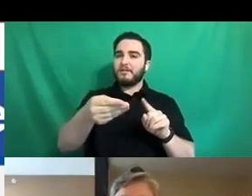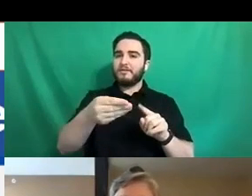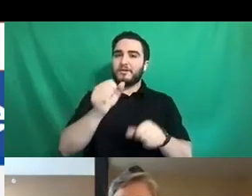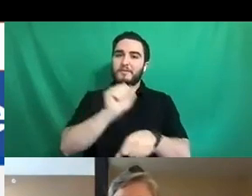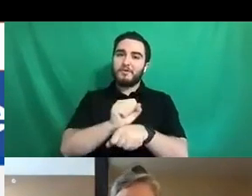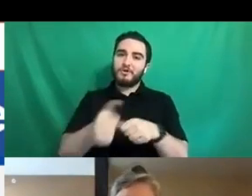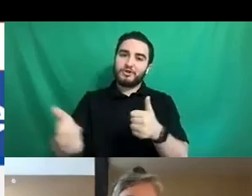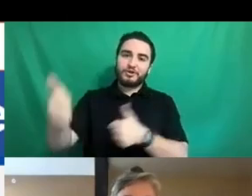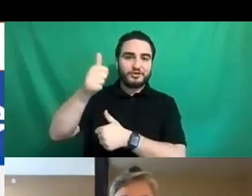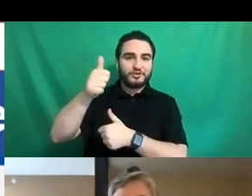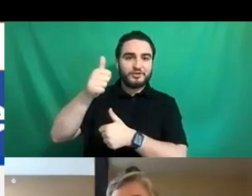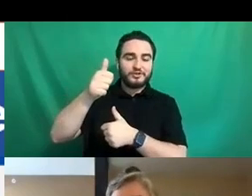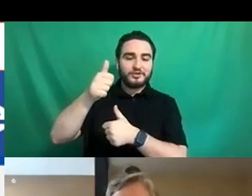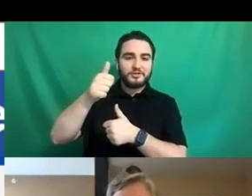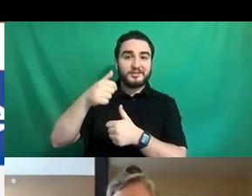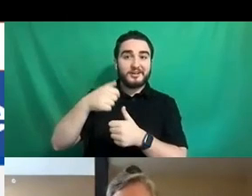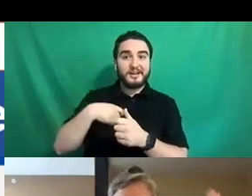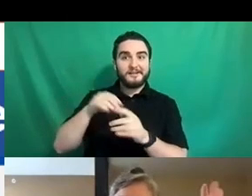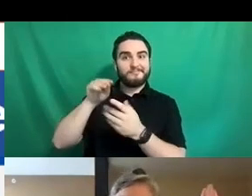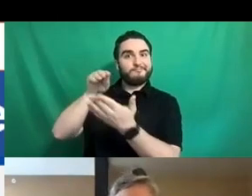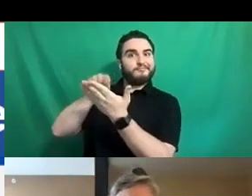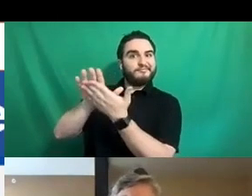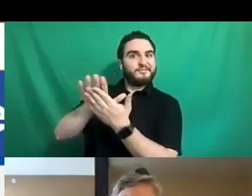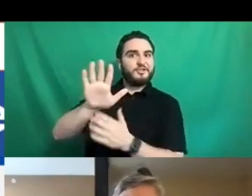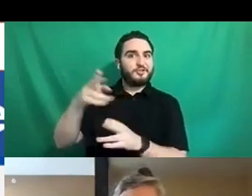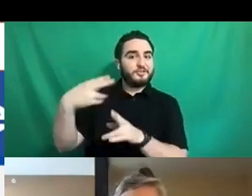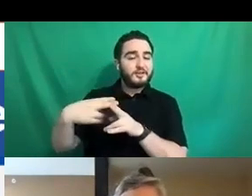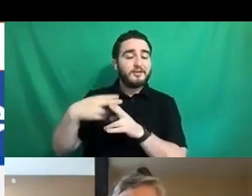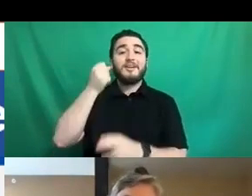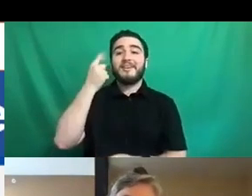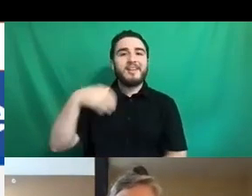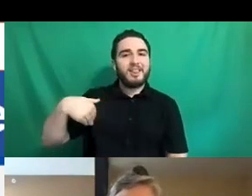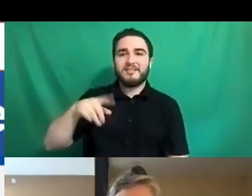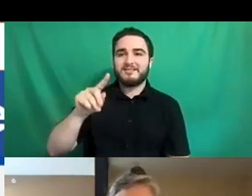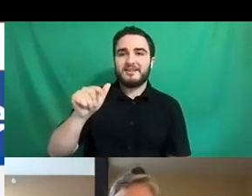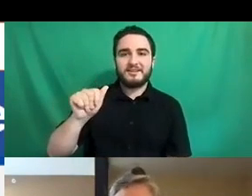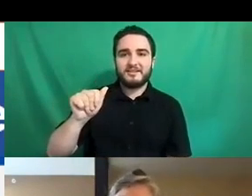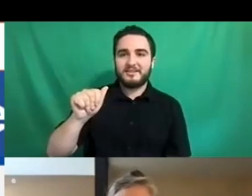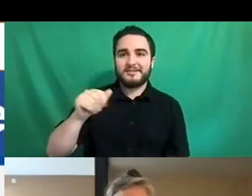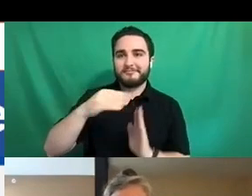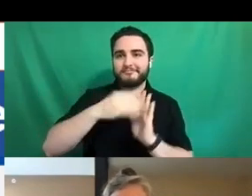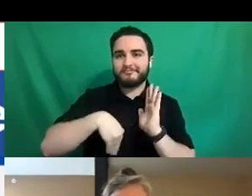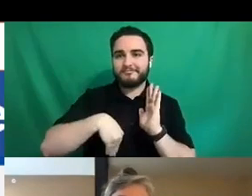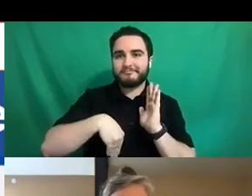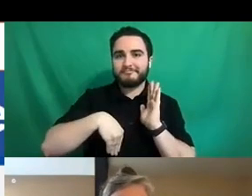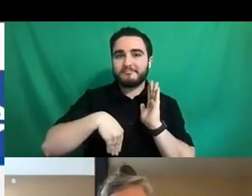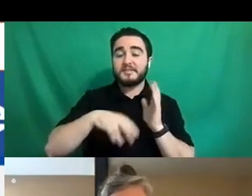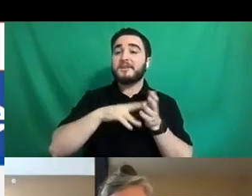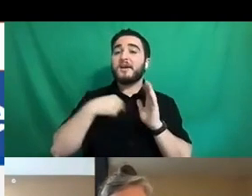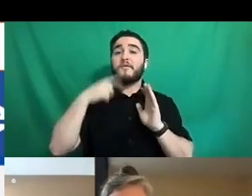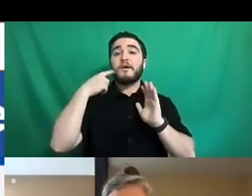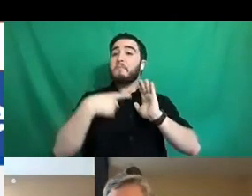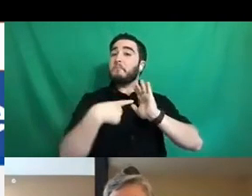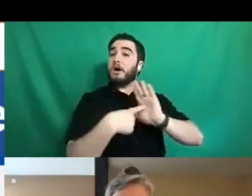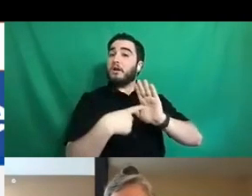I've prepped for them and I've put their name in it, but I don't have the data yet to complete it. So I'm going to have a model of what this could look